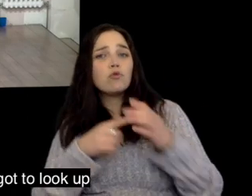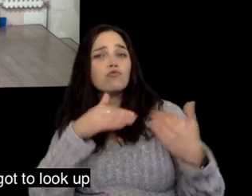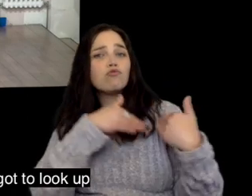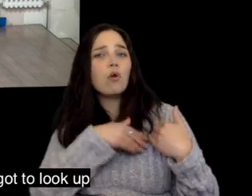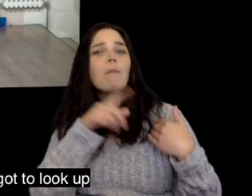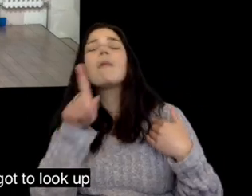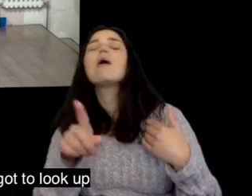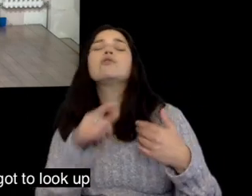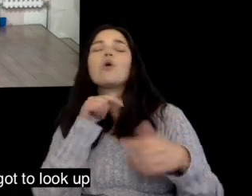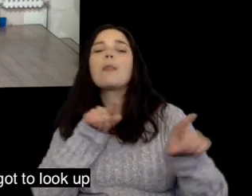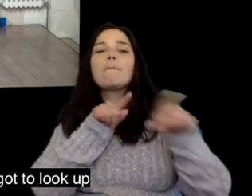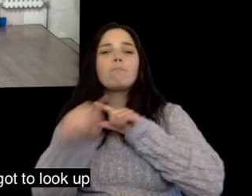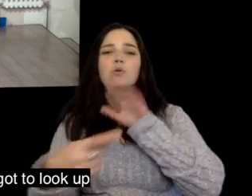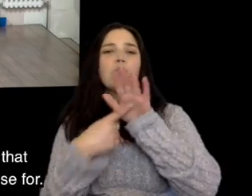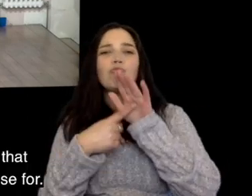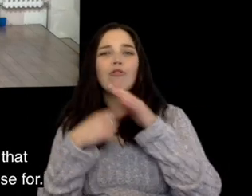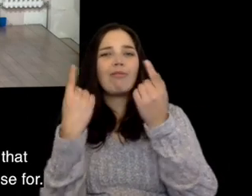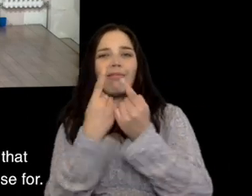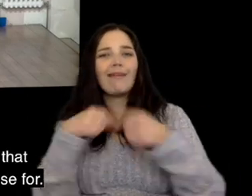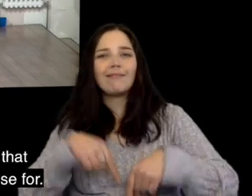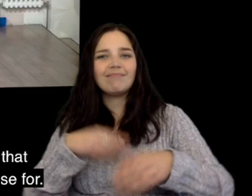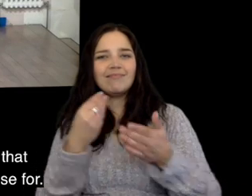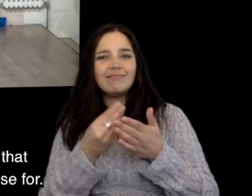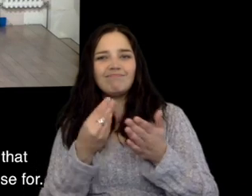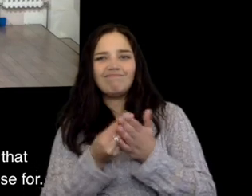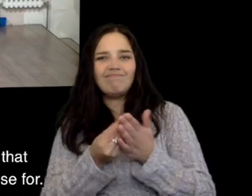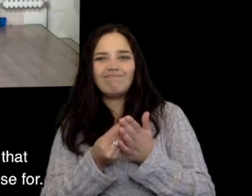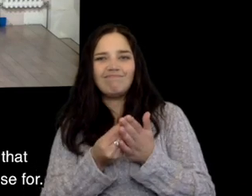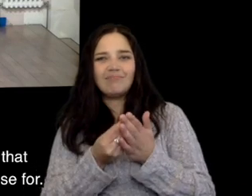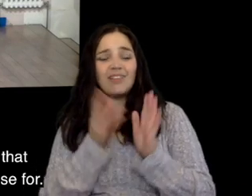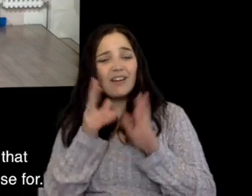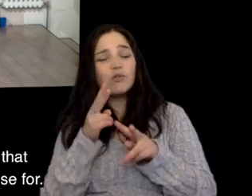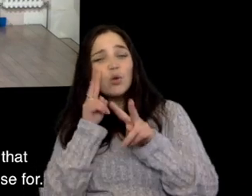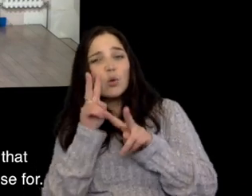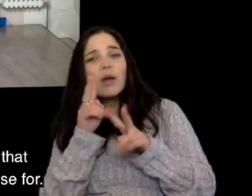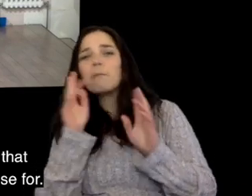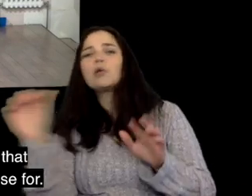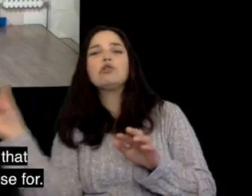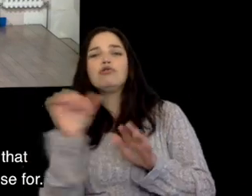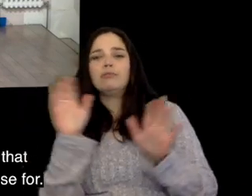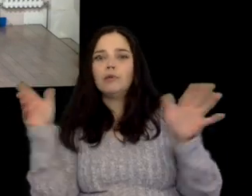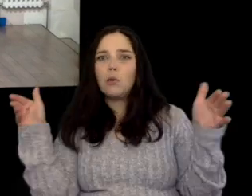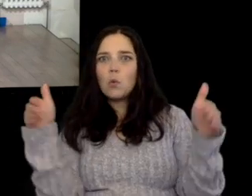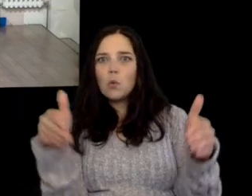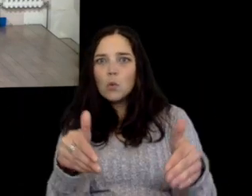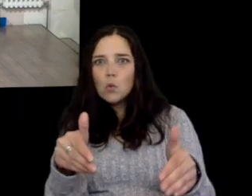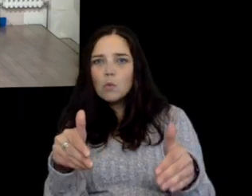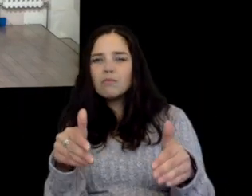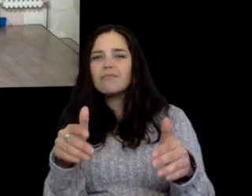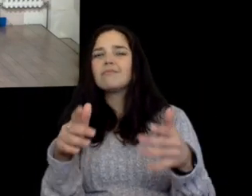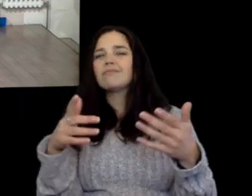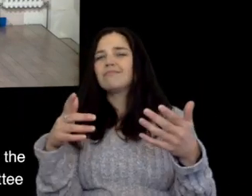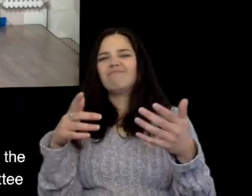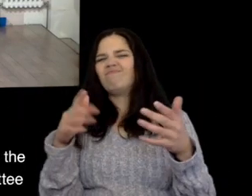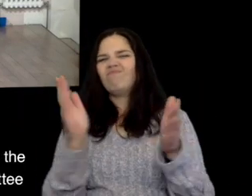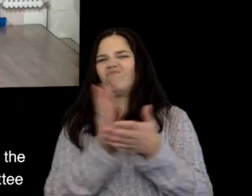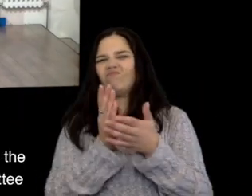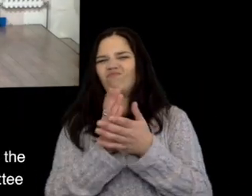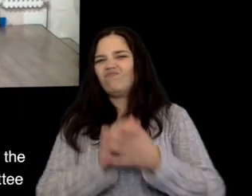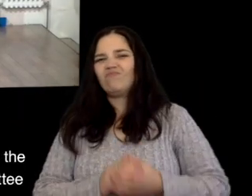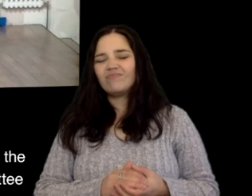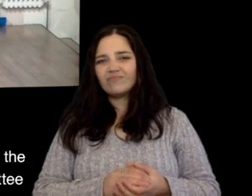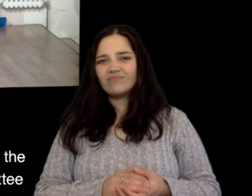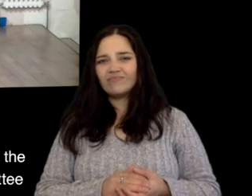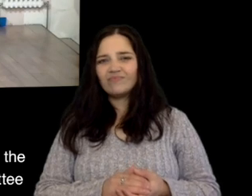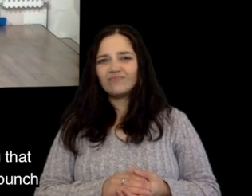important role, but it's not the most important thing in the church. Finance is something you've got to look at, but we shouldn't let that cloud what we're here